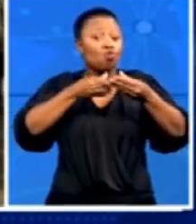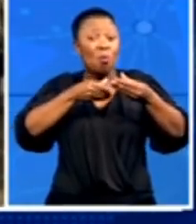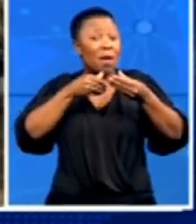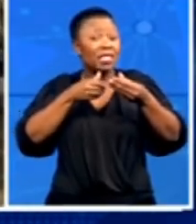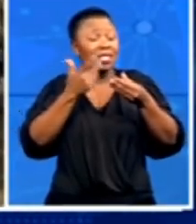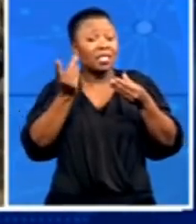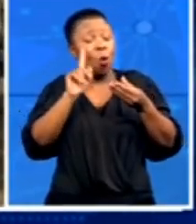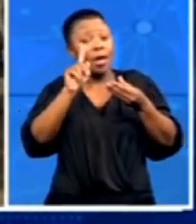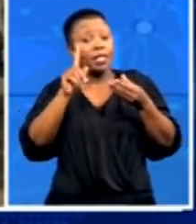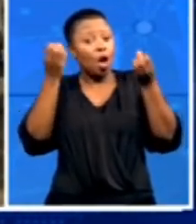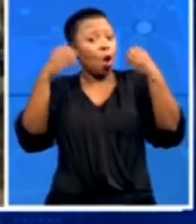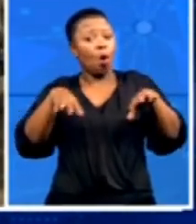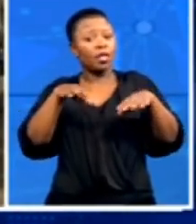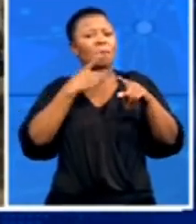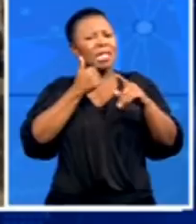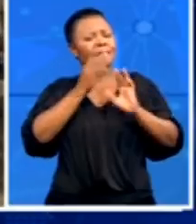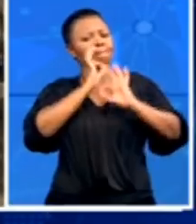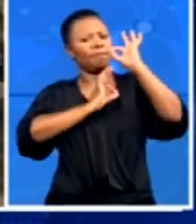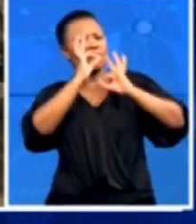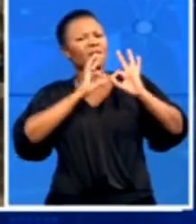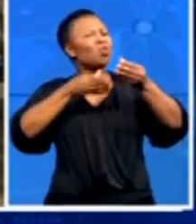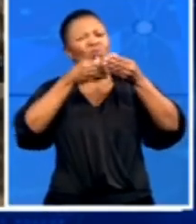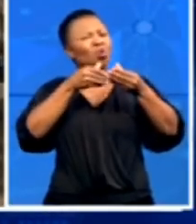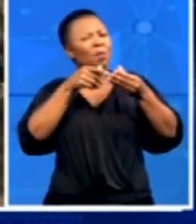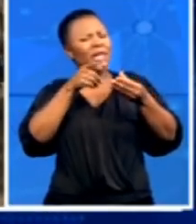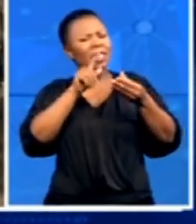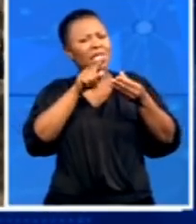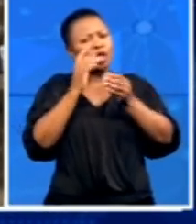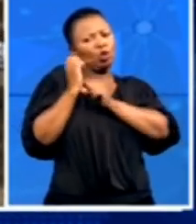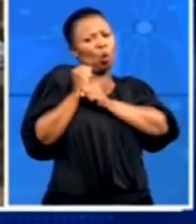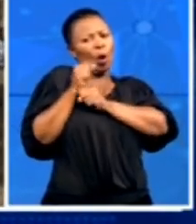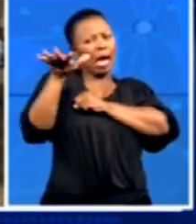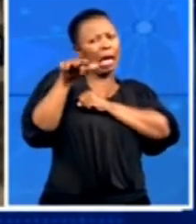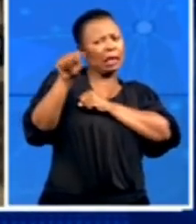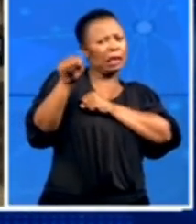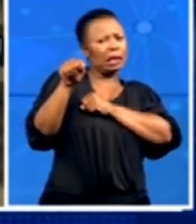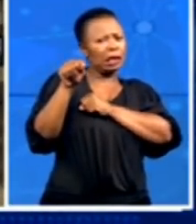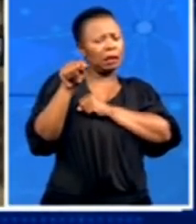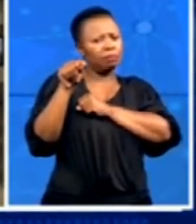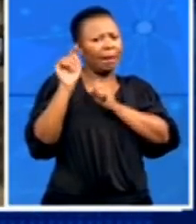sense of what documents are stored in those areas that have been affected by the fire.